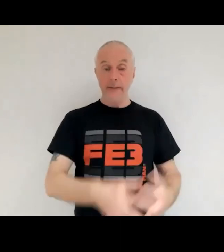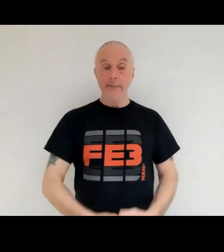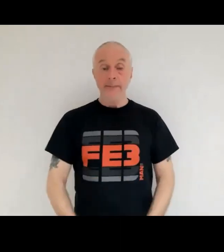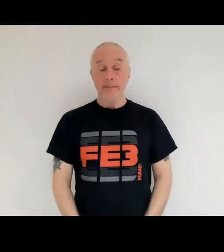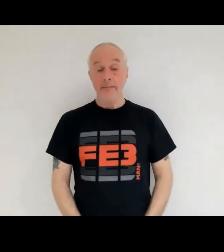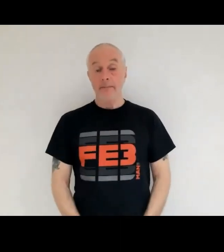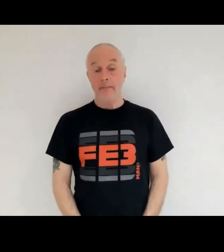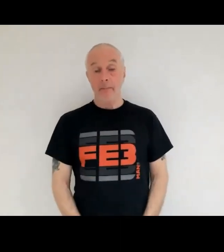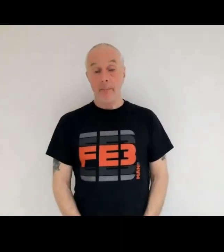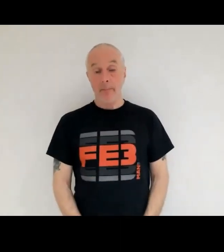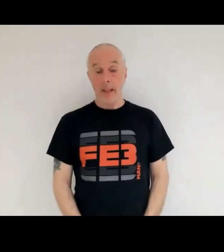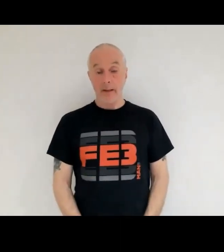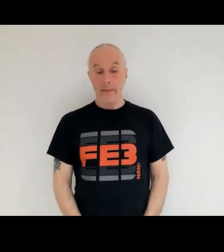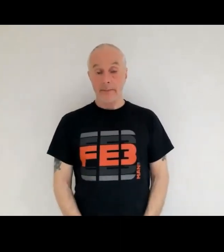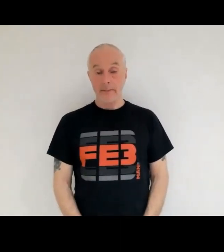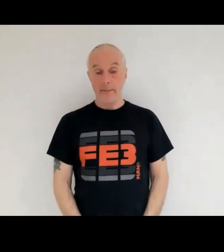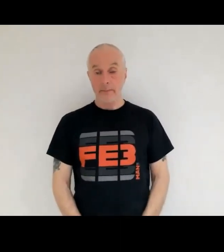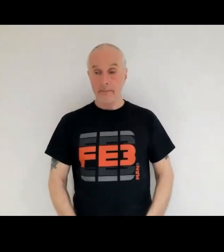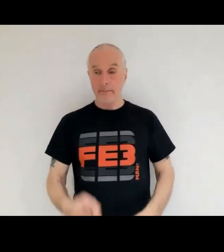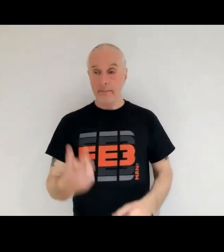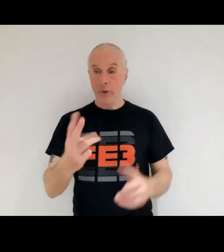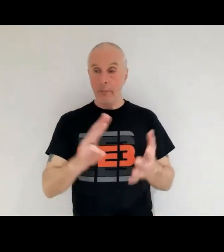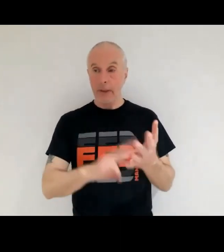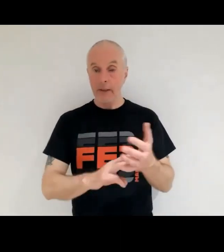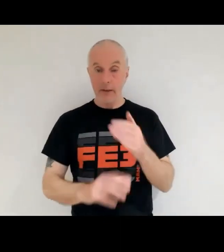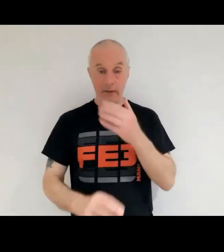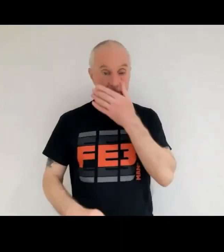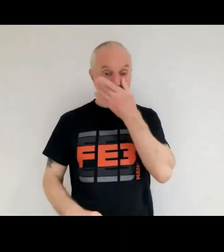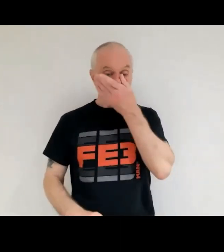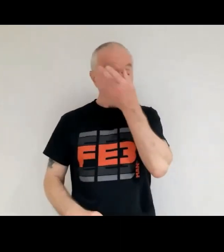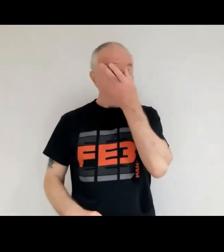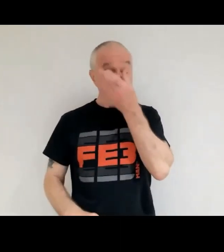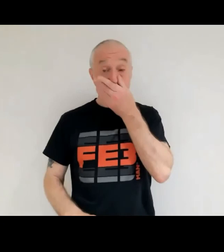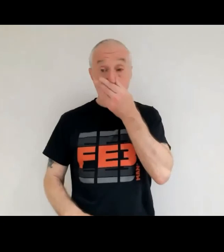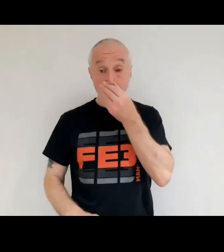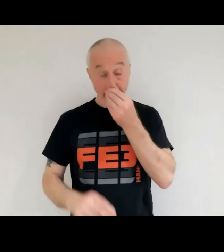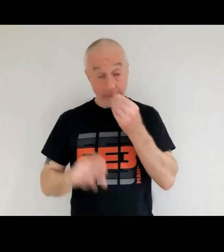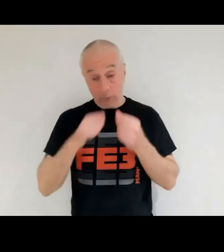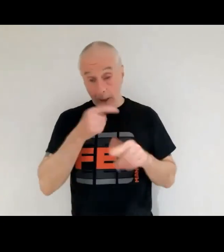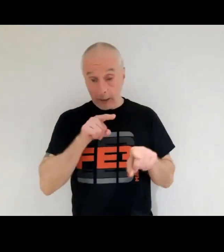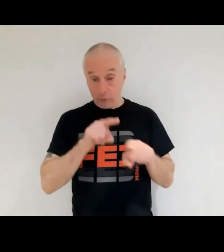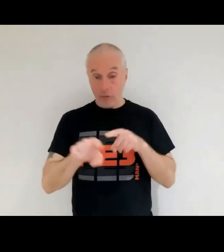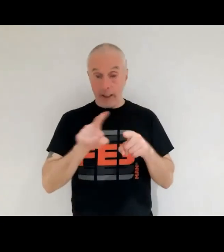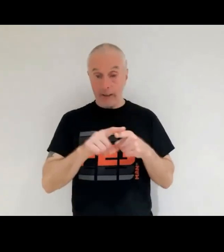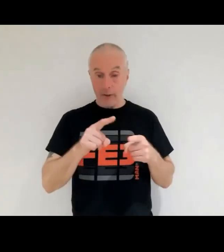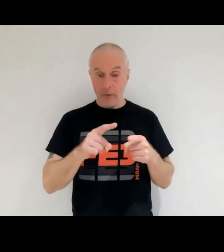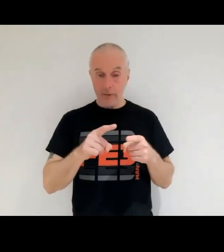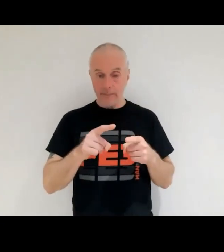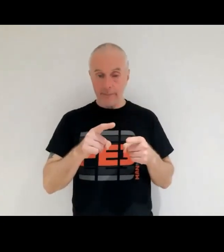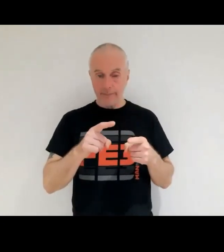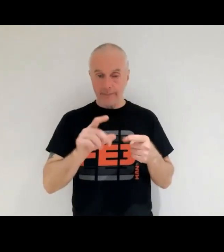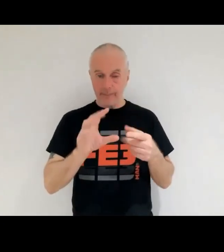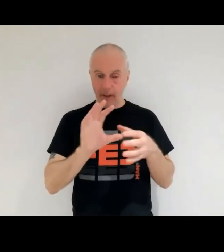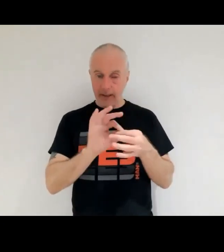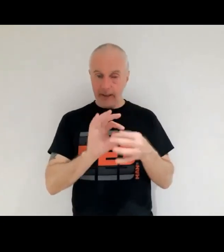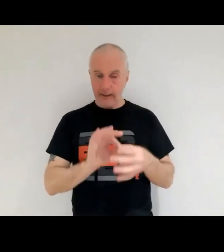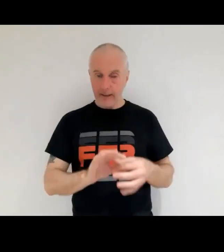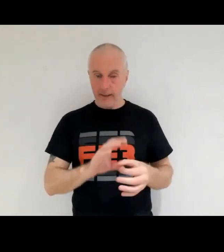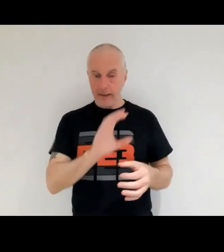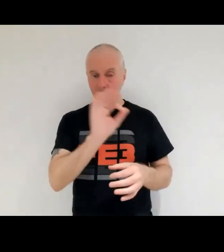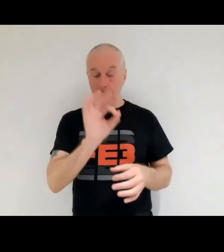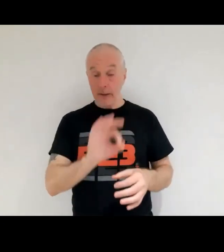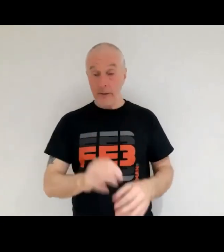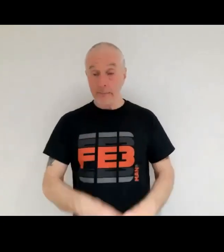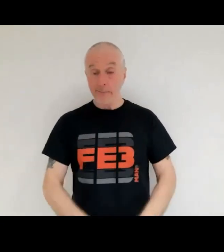Thank you, Tommy. And I notice we've only got 2 minutes left, so I'm going to try to combine some of these last few questions. The first one is a very quick one,